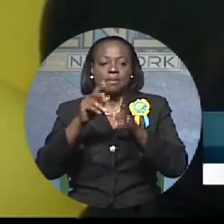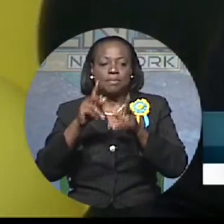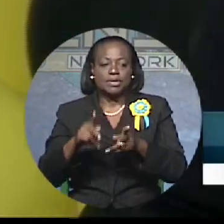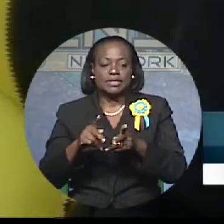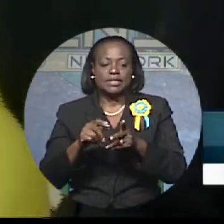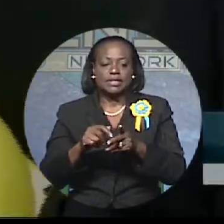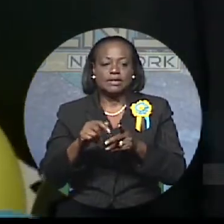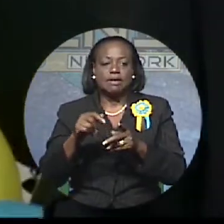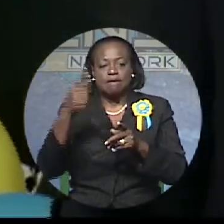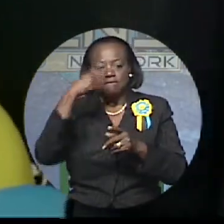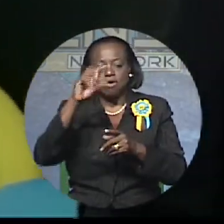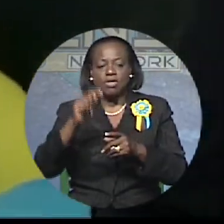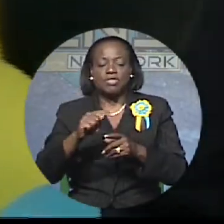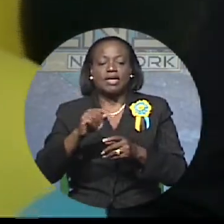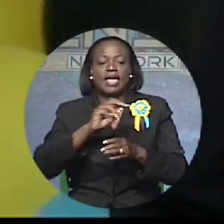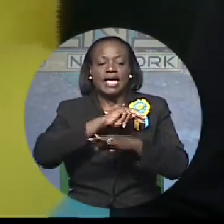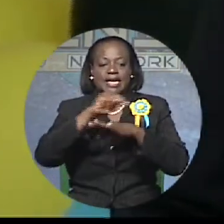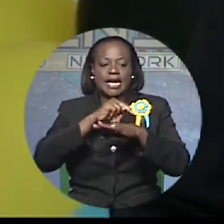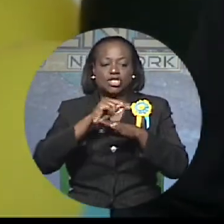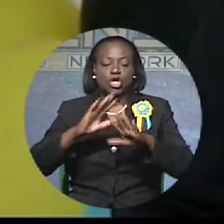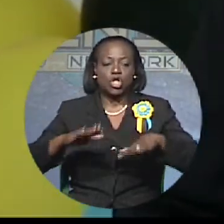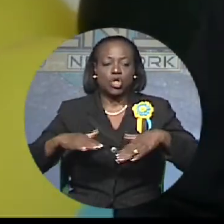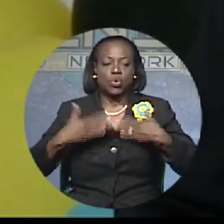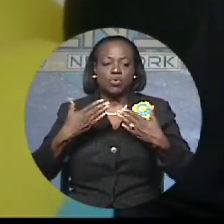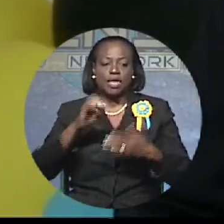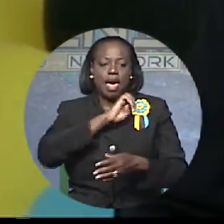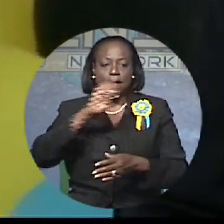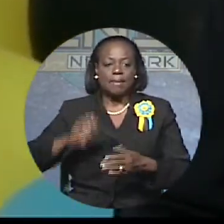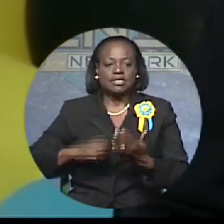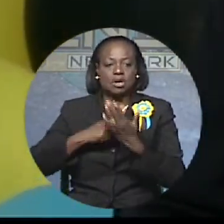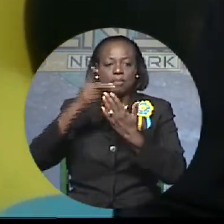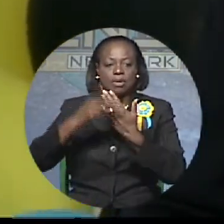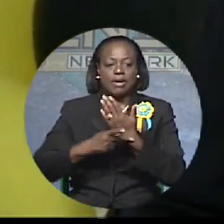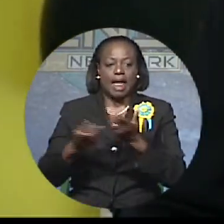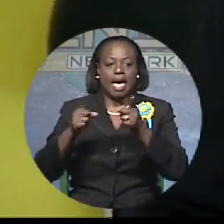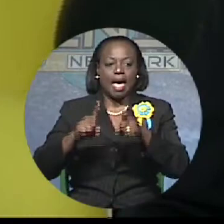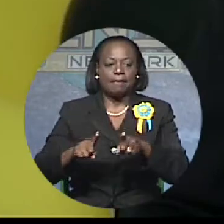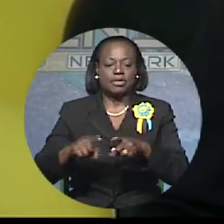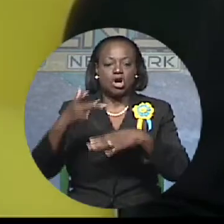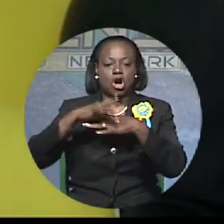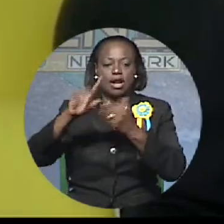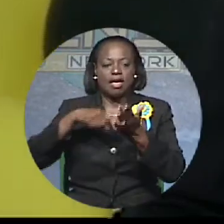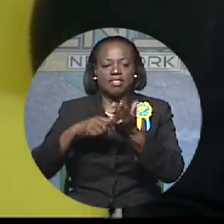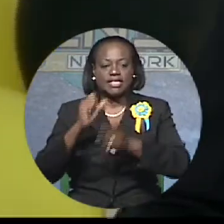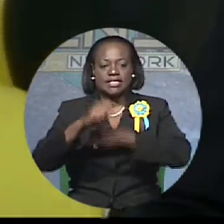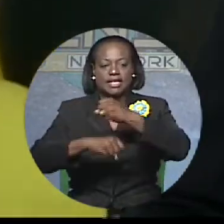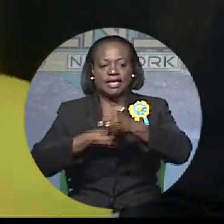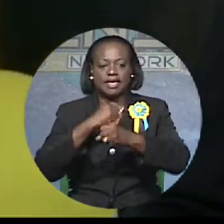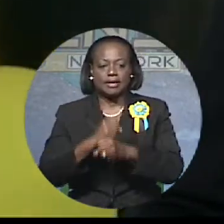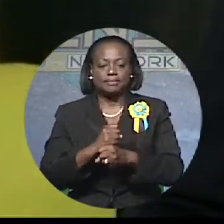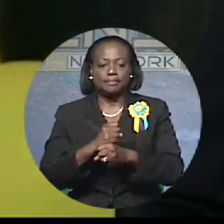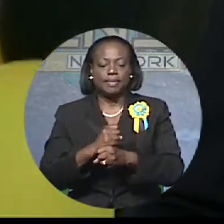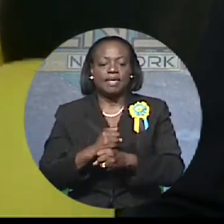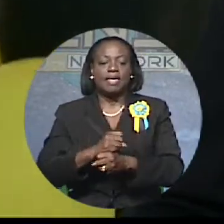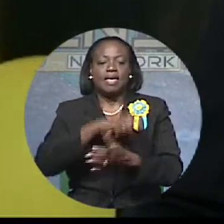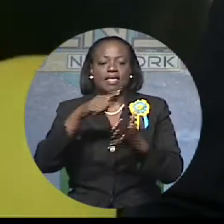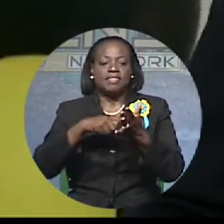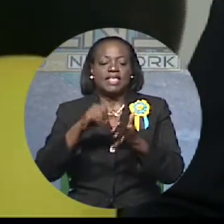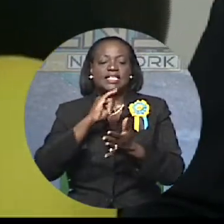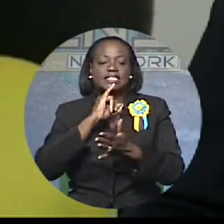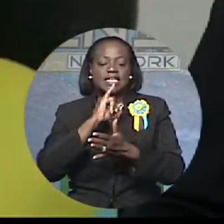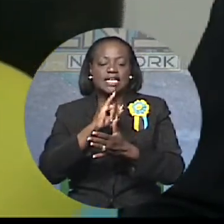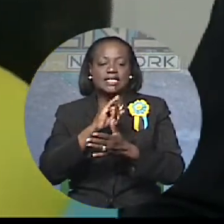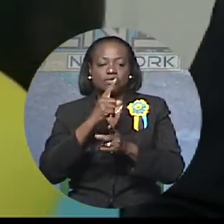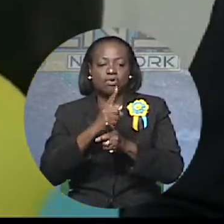Youth Ambassador Program, which took place earlier this year. This is particularly fitting